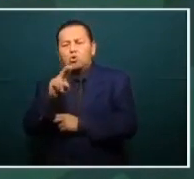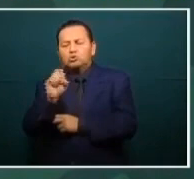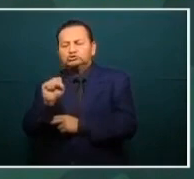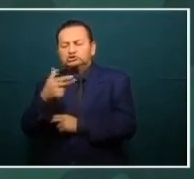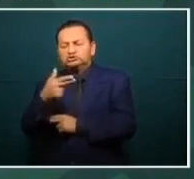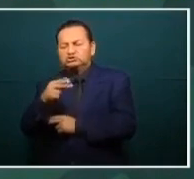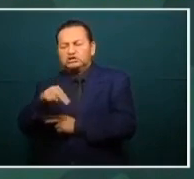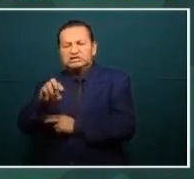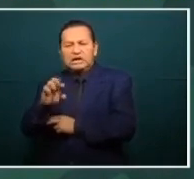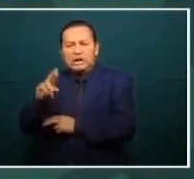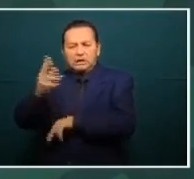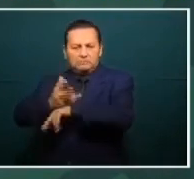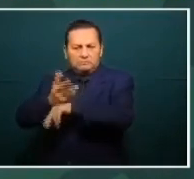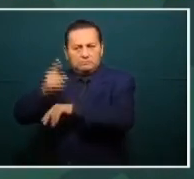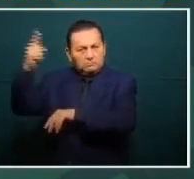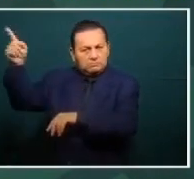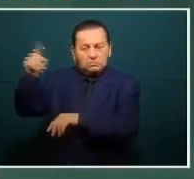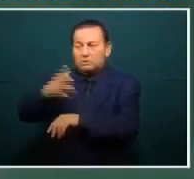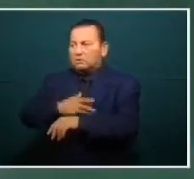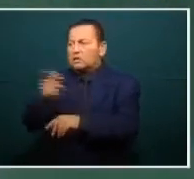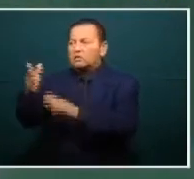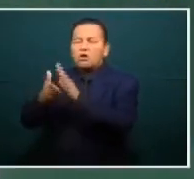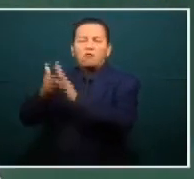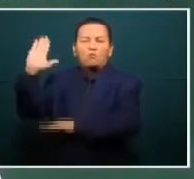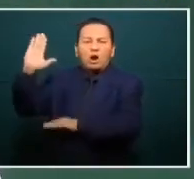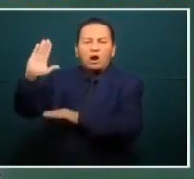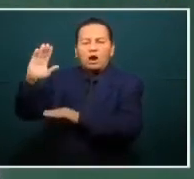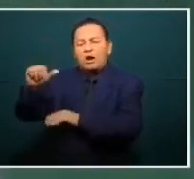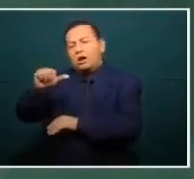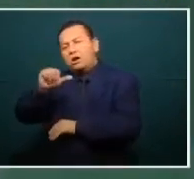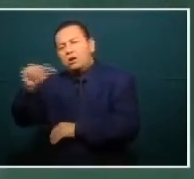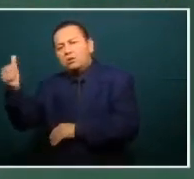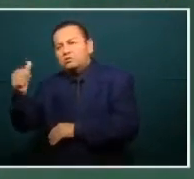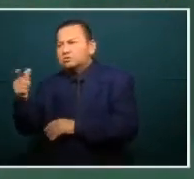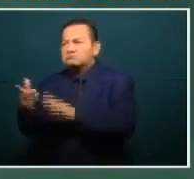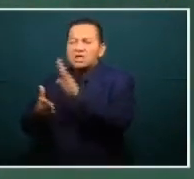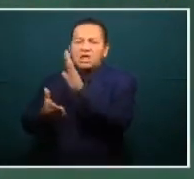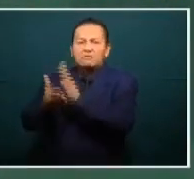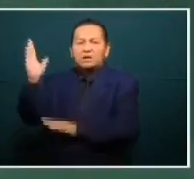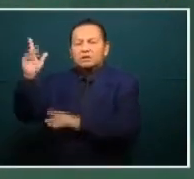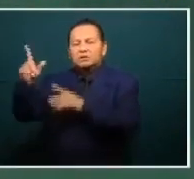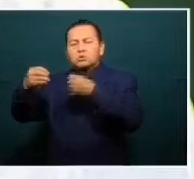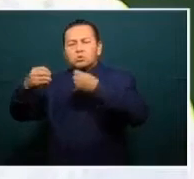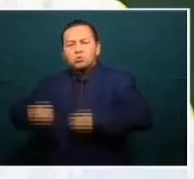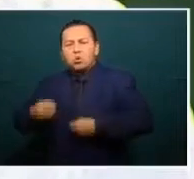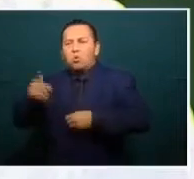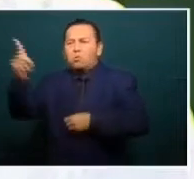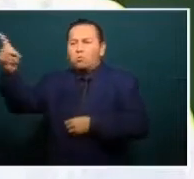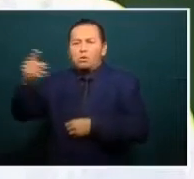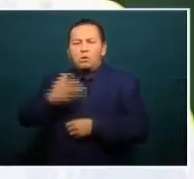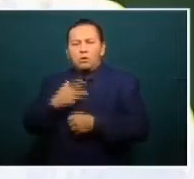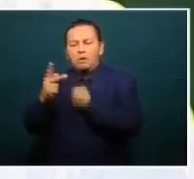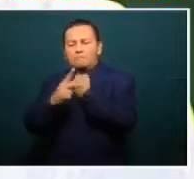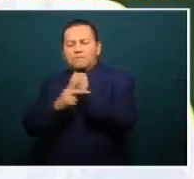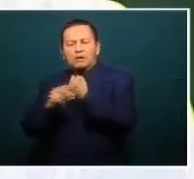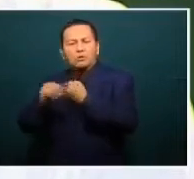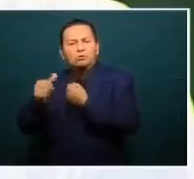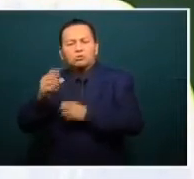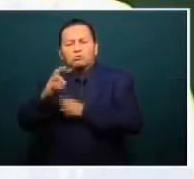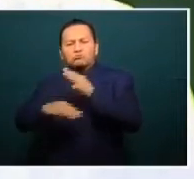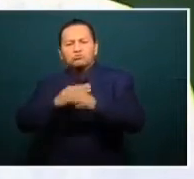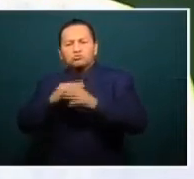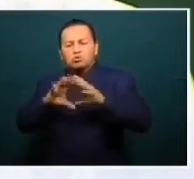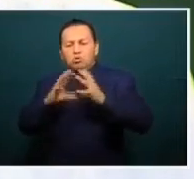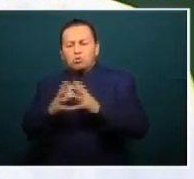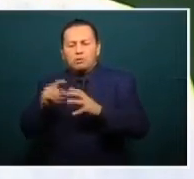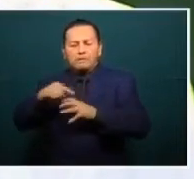because Pompeo and Kushner both are out on missions